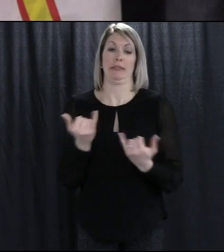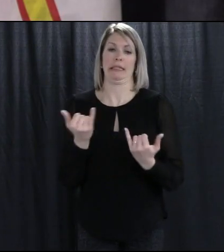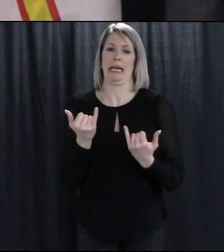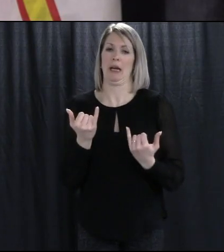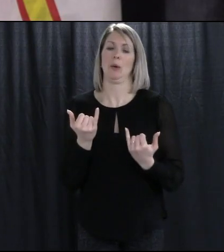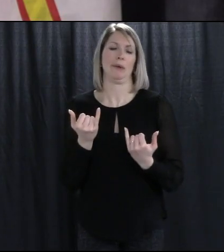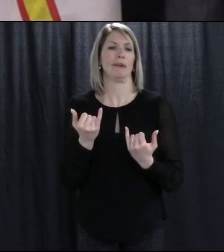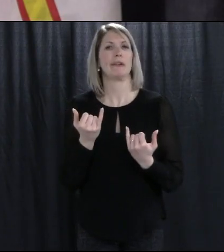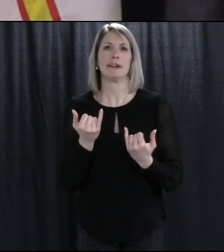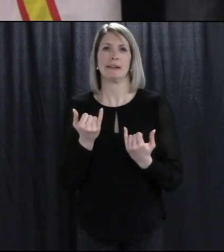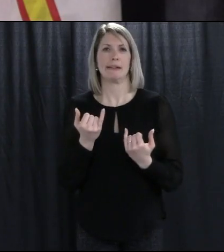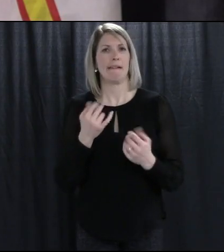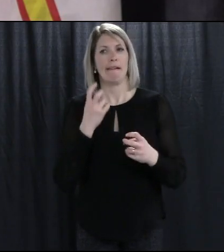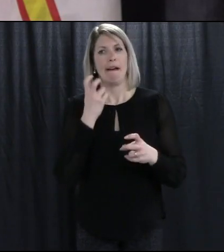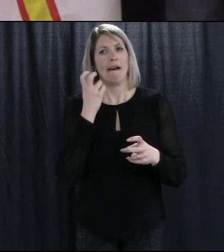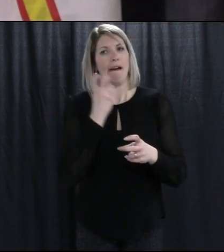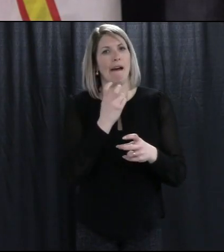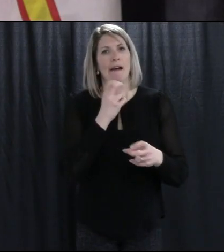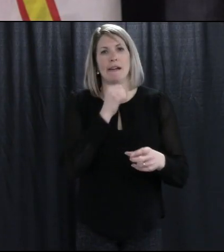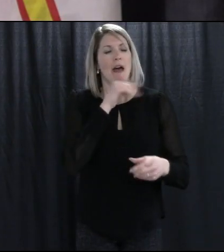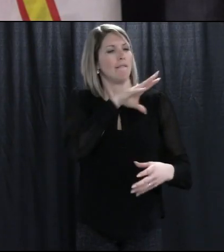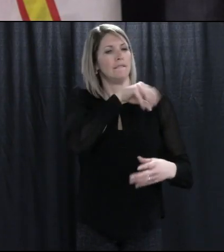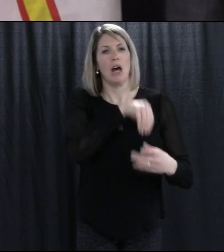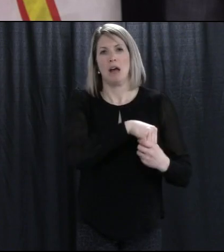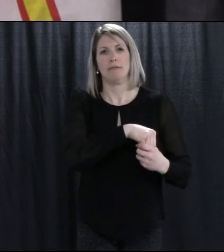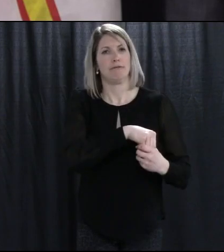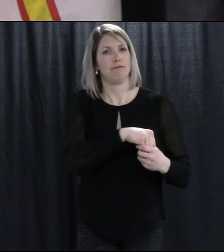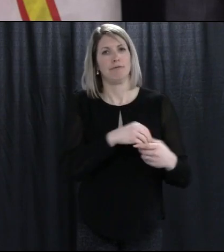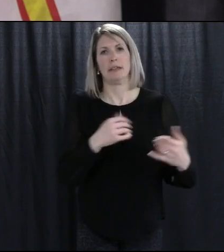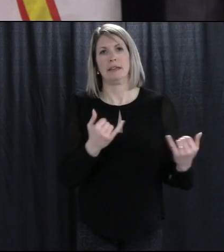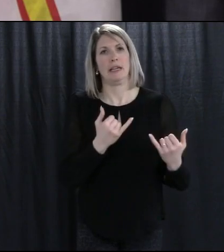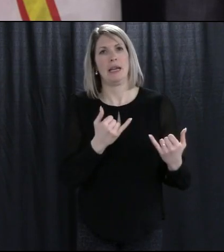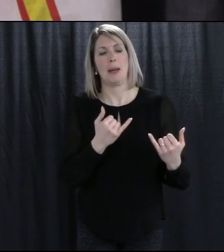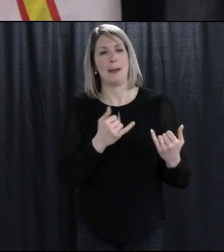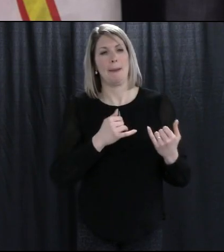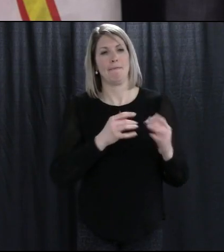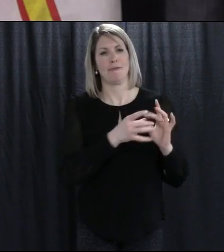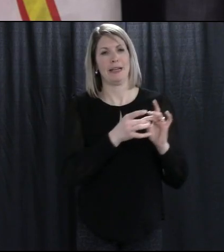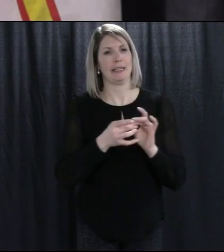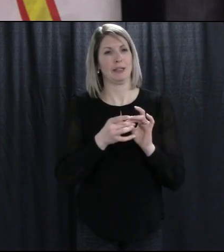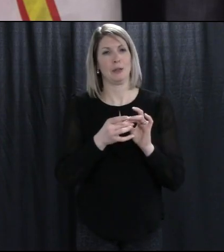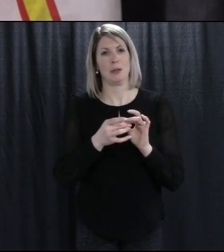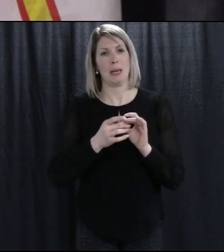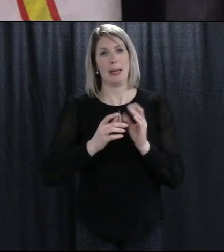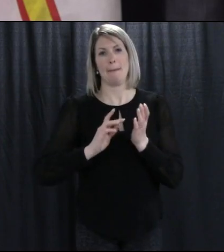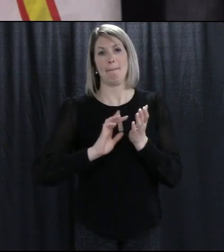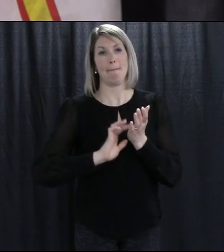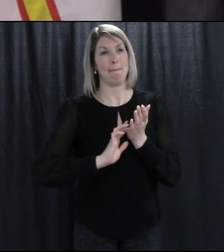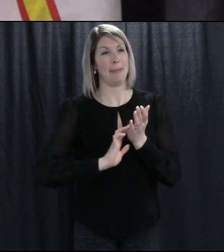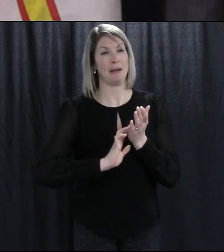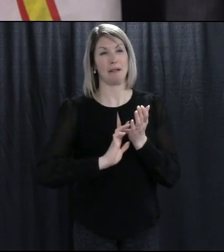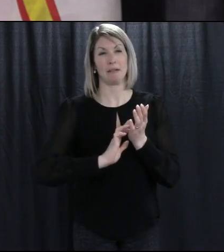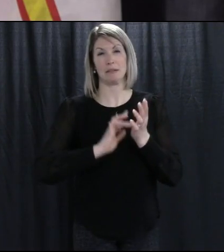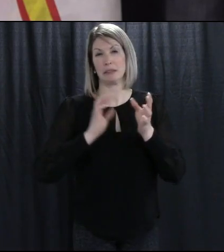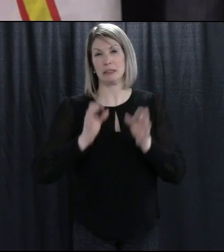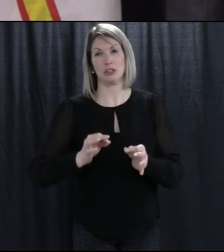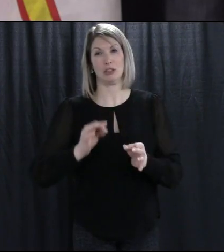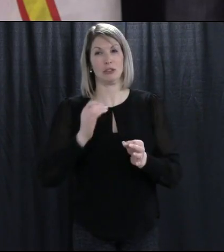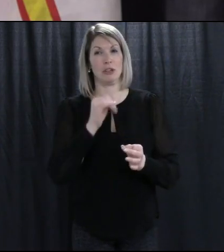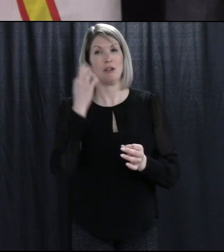but as I said, as far as I know, there's nothing to, at least medically, to interfere with any decision that they would make at this